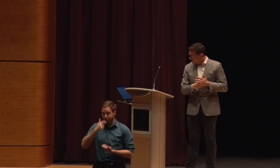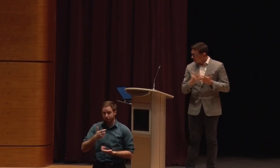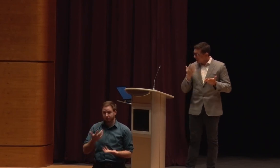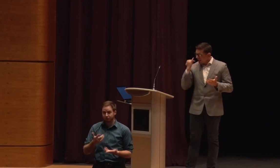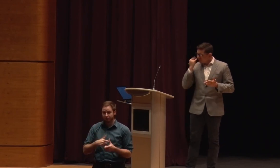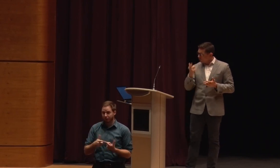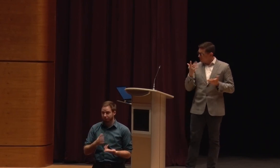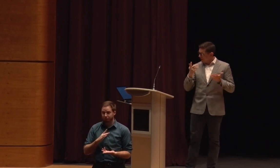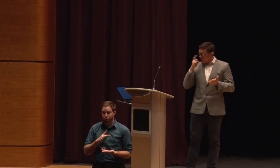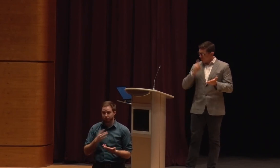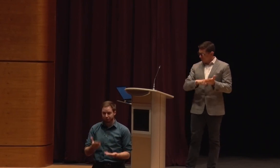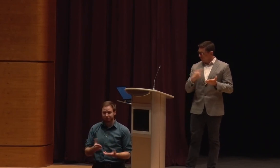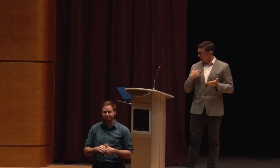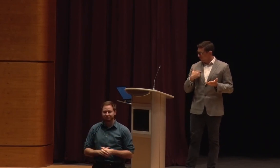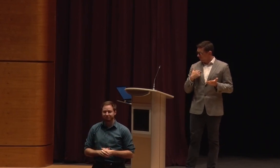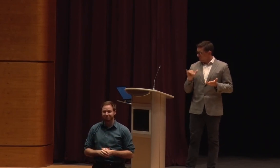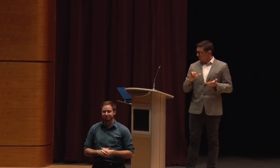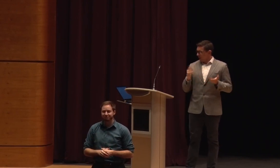cool.